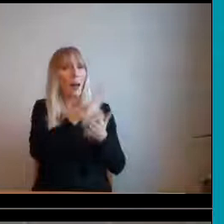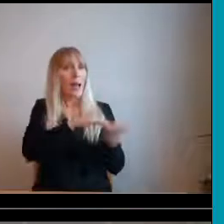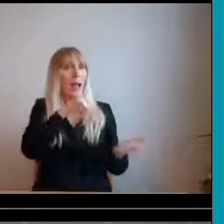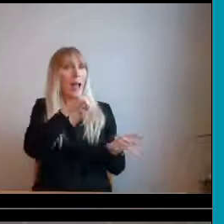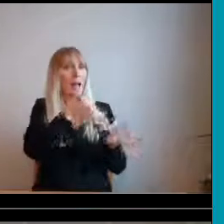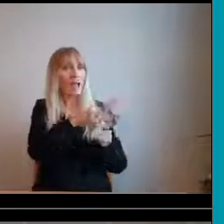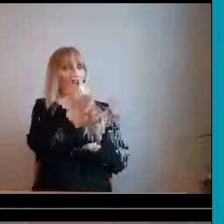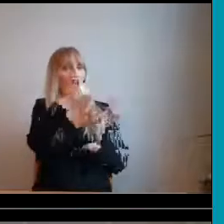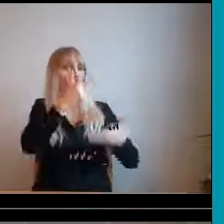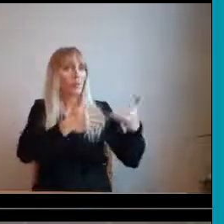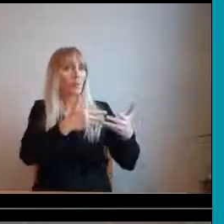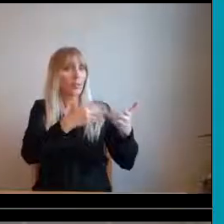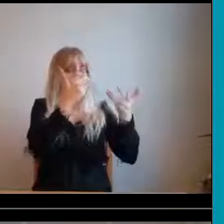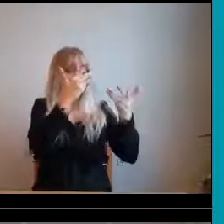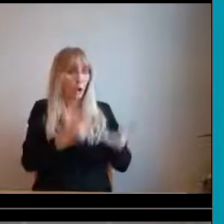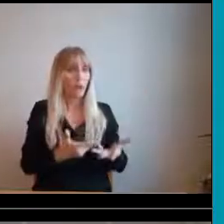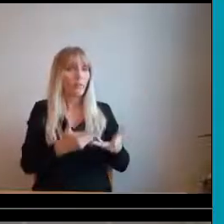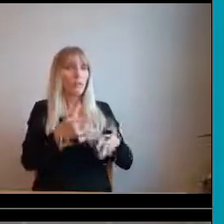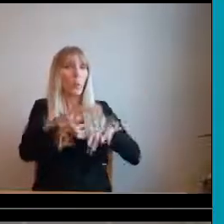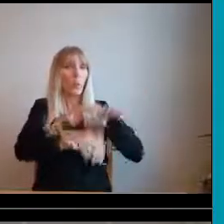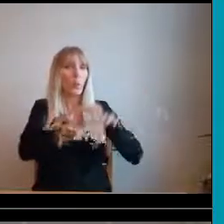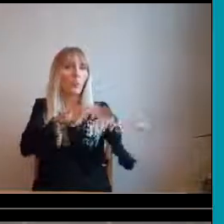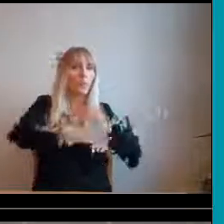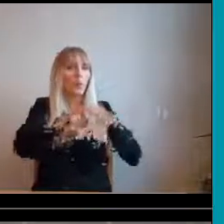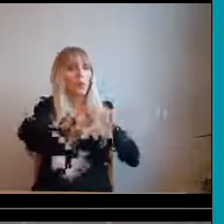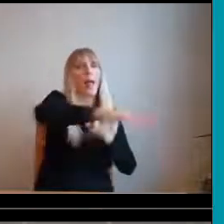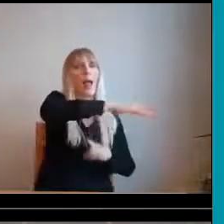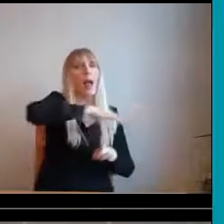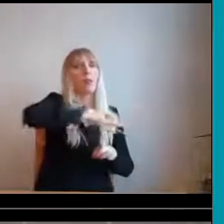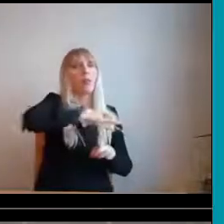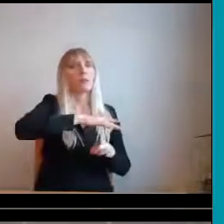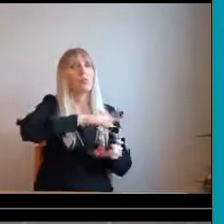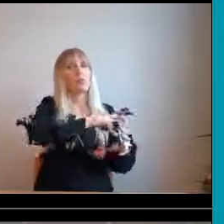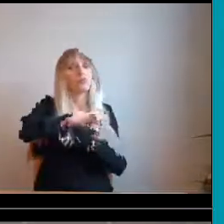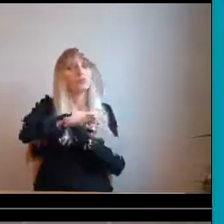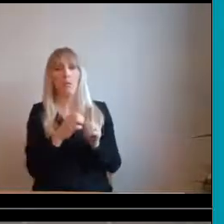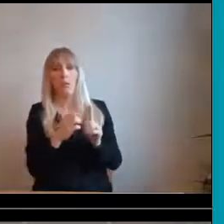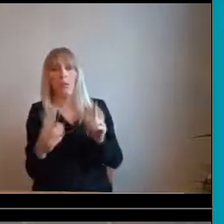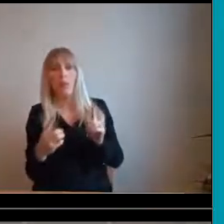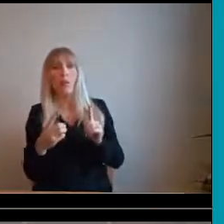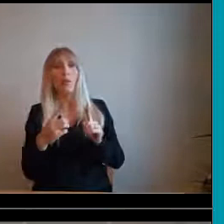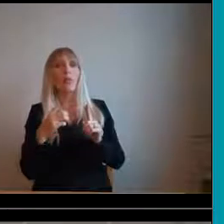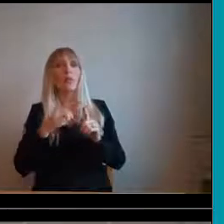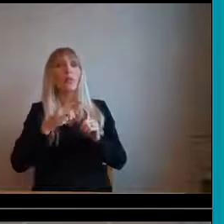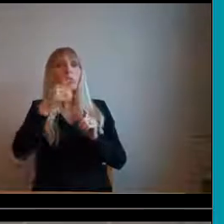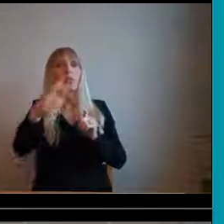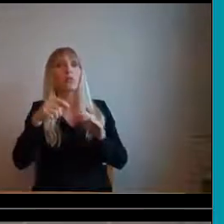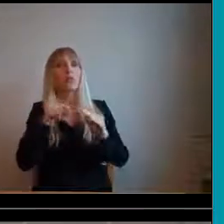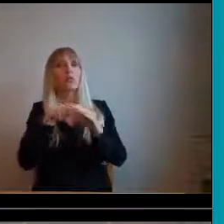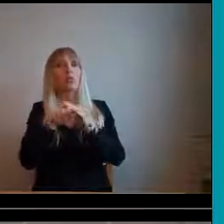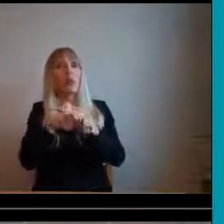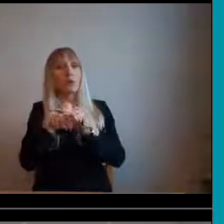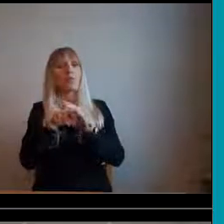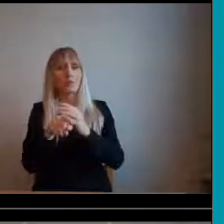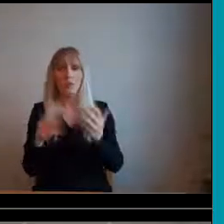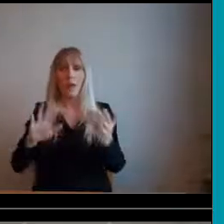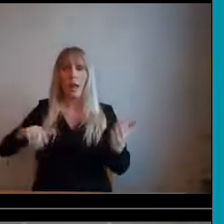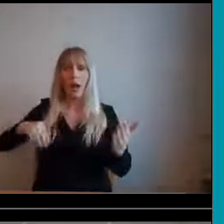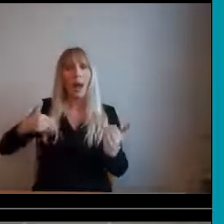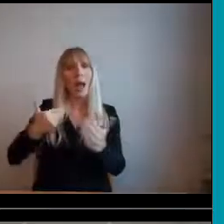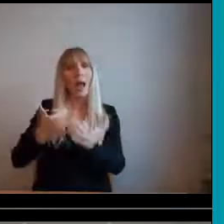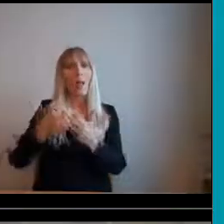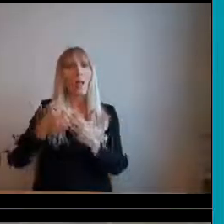of the current wildlife distribution in the area surrounding the crossing, and for how long would Highways England continue to